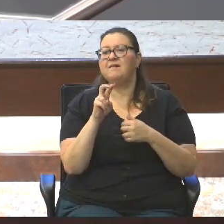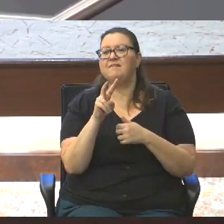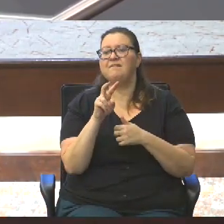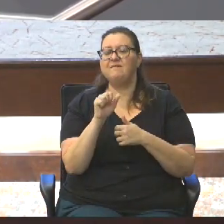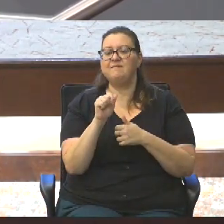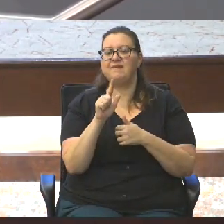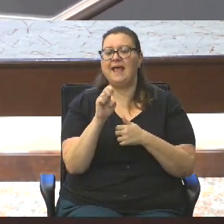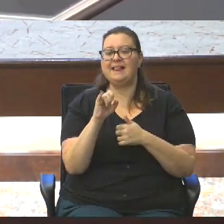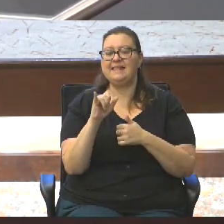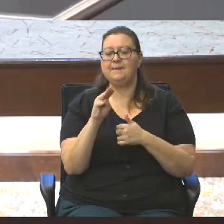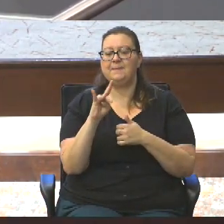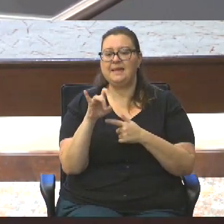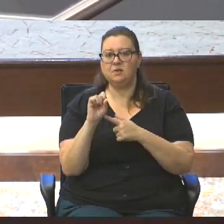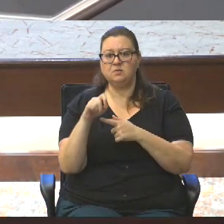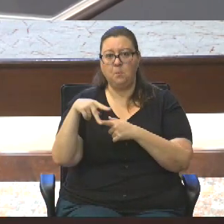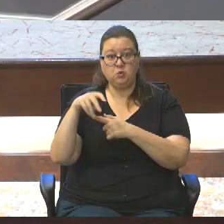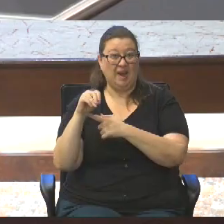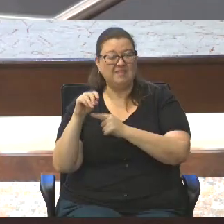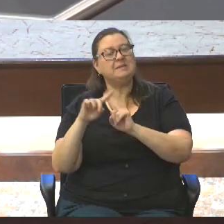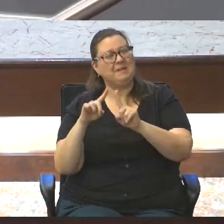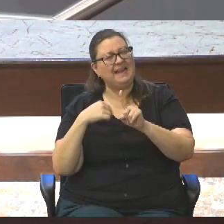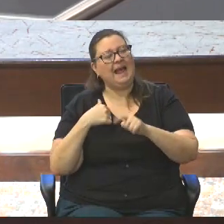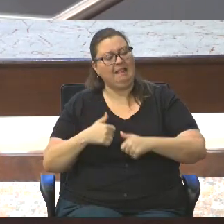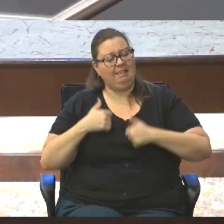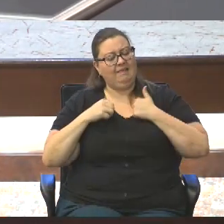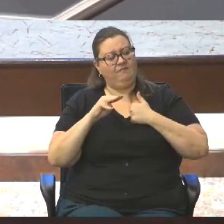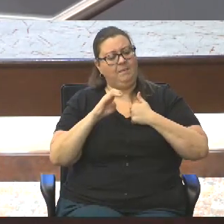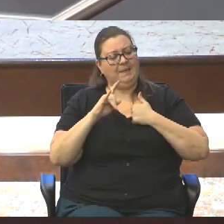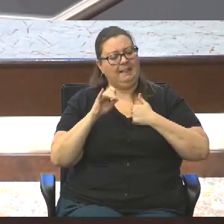Post Office, but I'm in McLennan County.